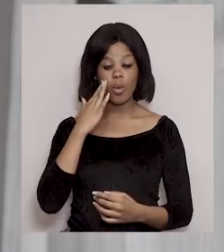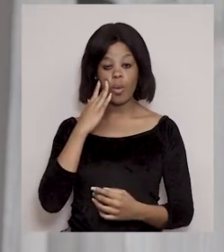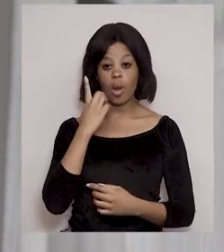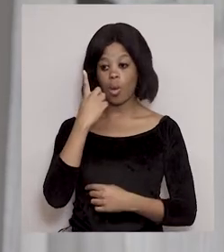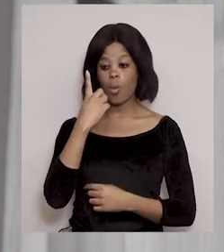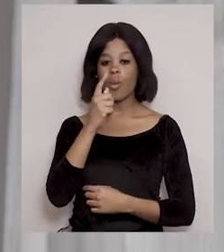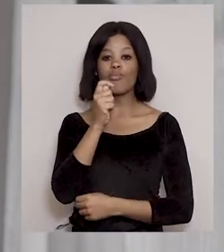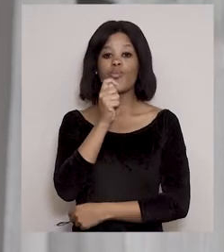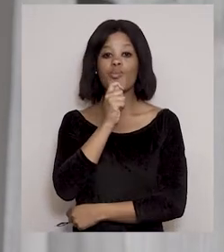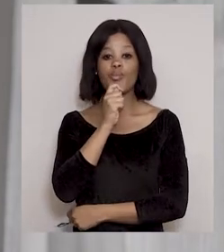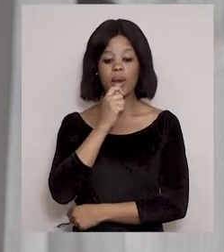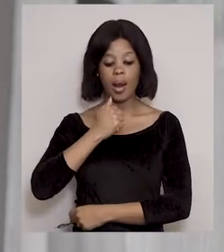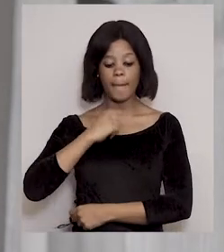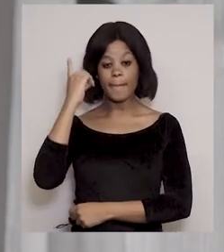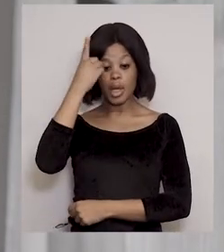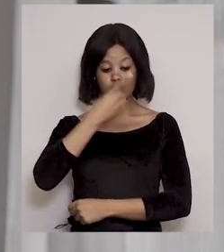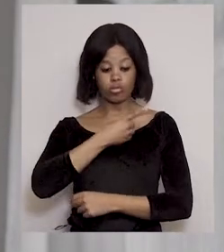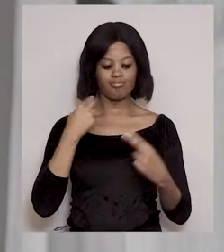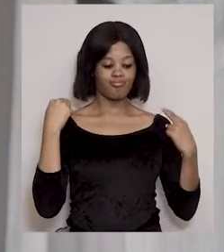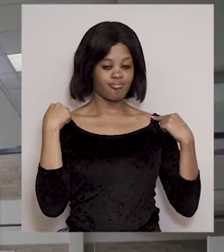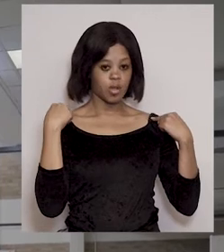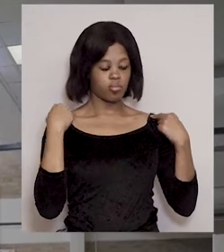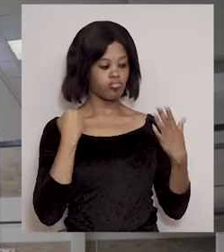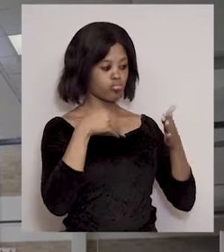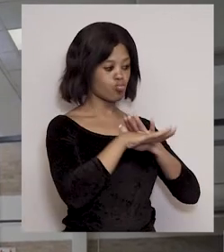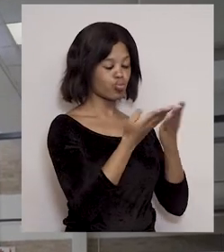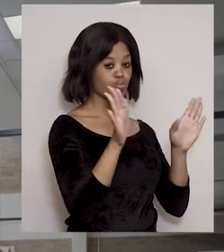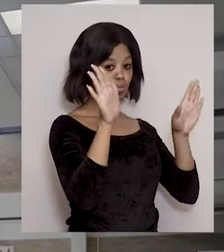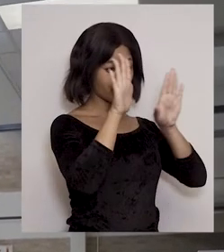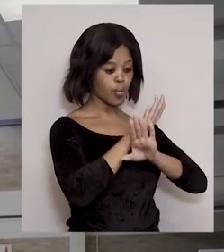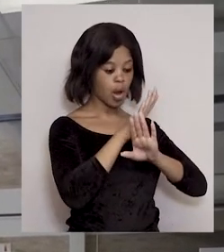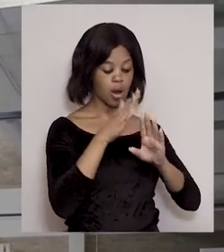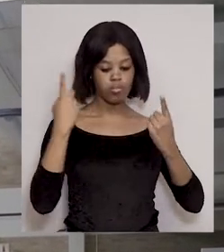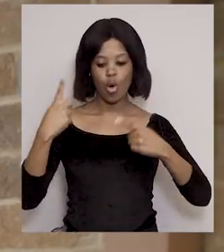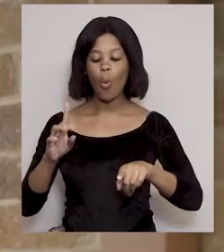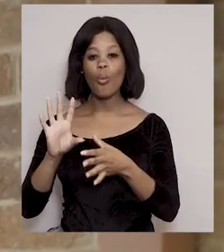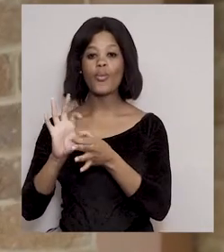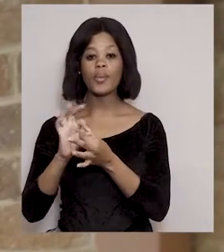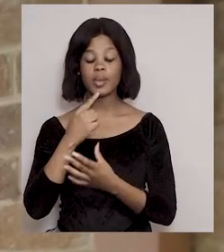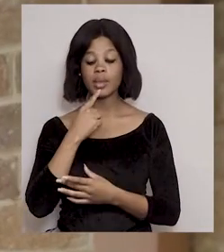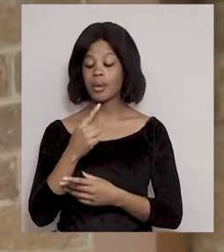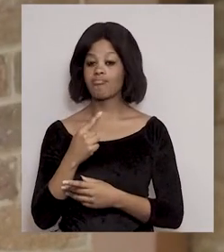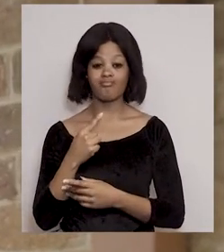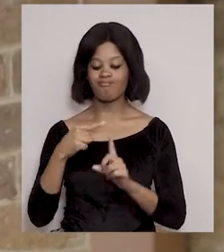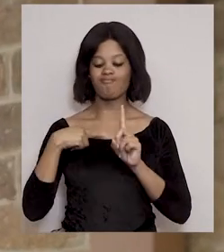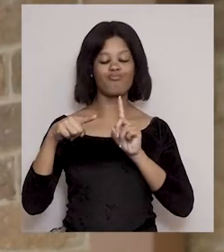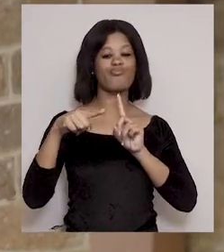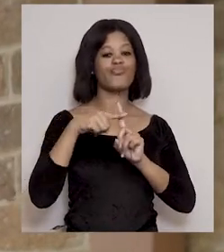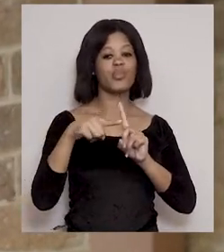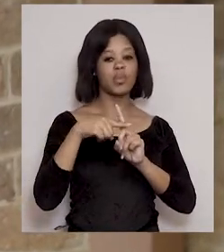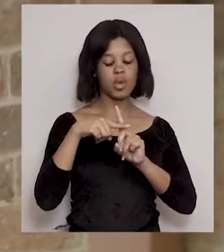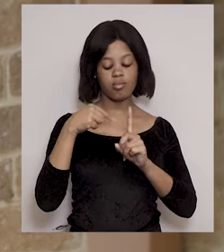Well, that was one morning when my daughter is a nurse. She did night duty. She came home and said, "Ma, I've been tested."